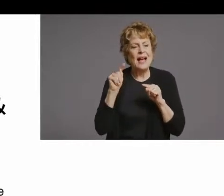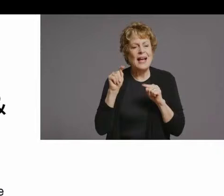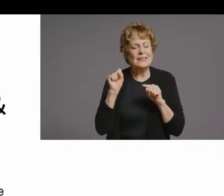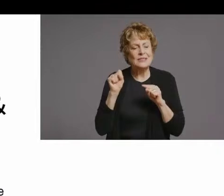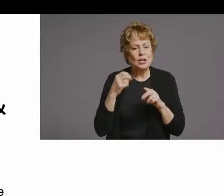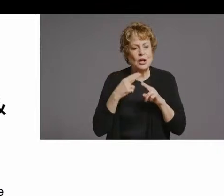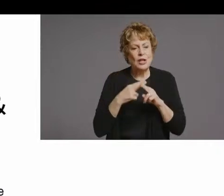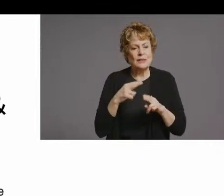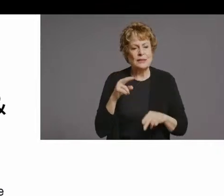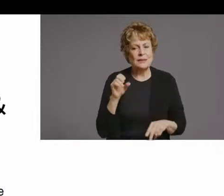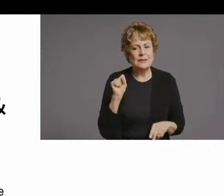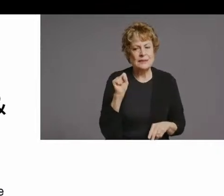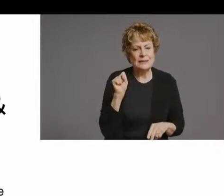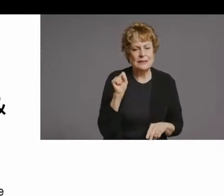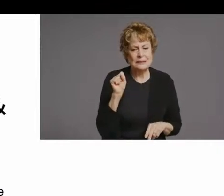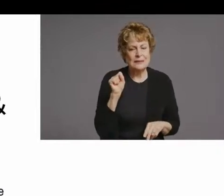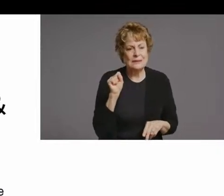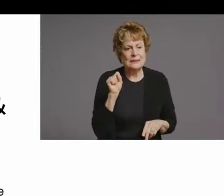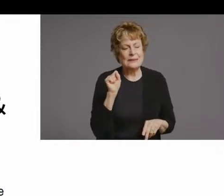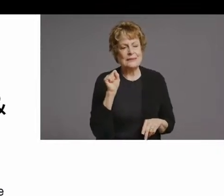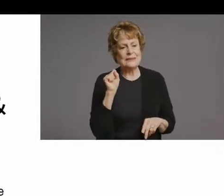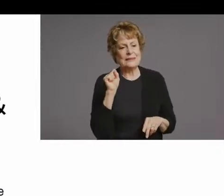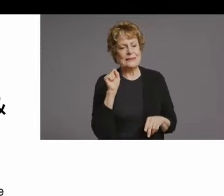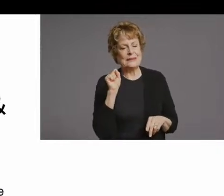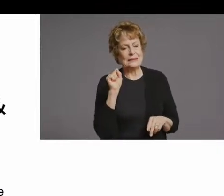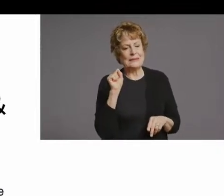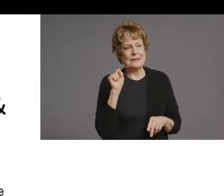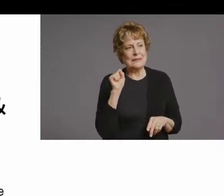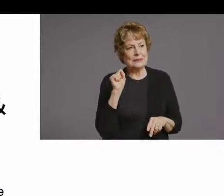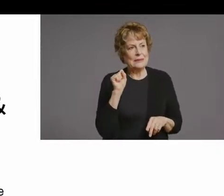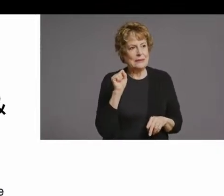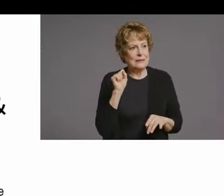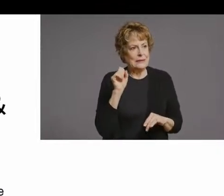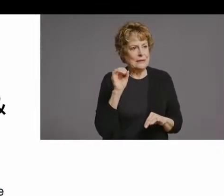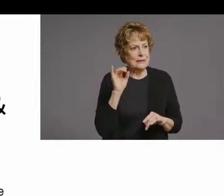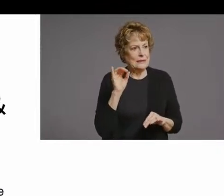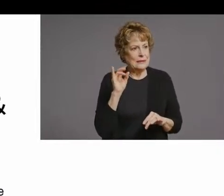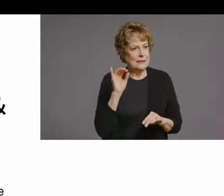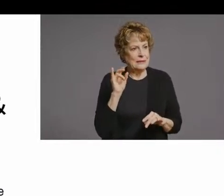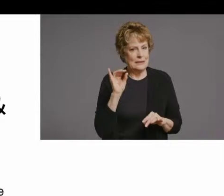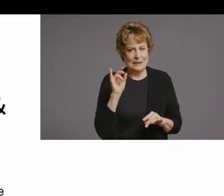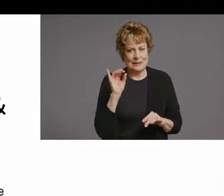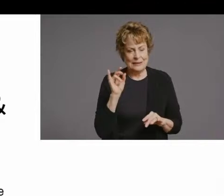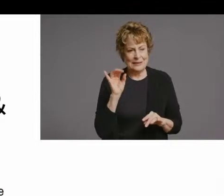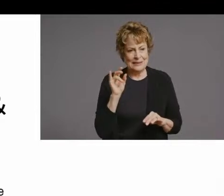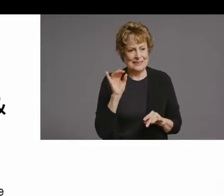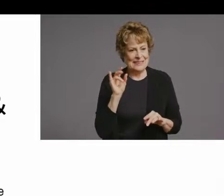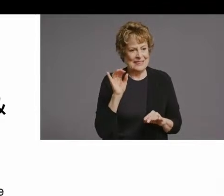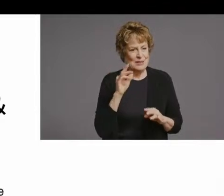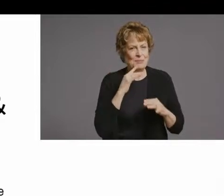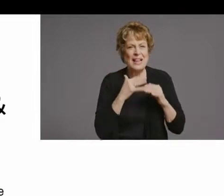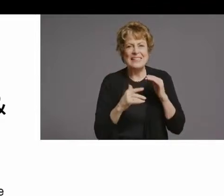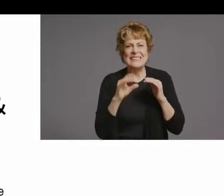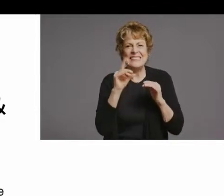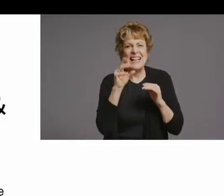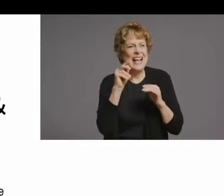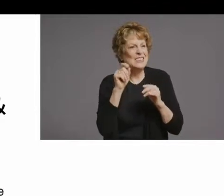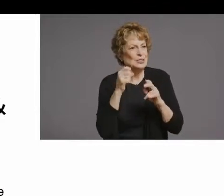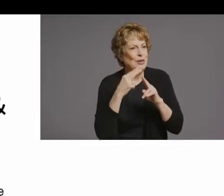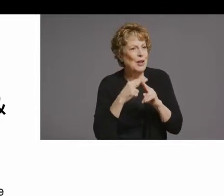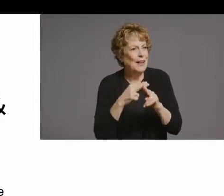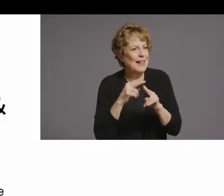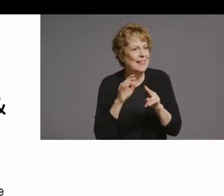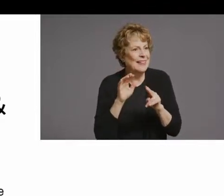thrombosis, seen in combination with low platelets, or what's known as thrombocytopenia. And so what we are